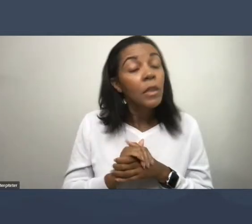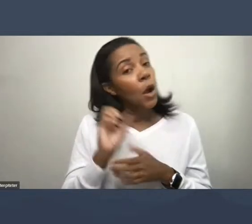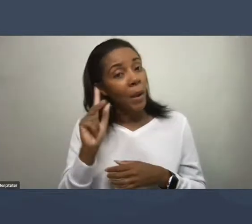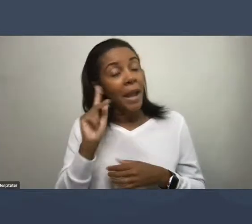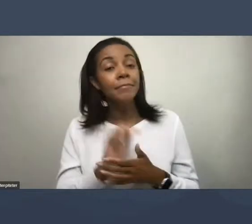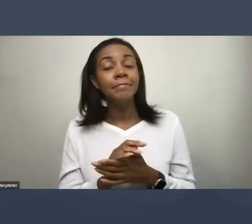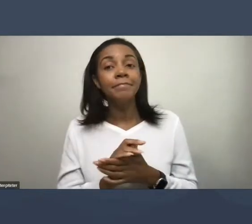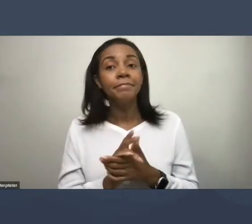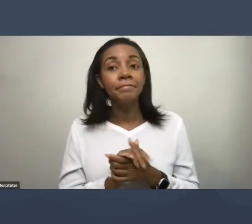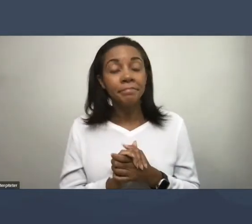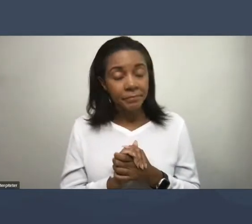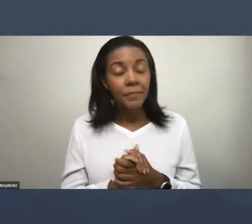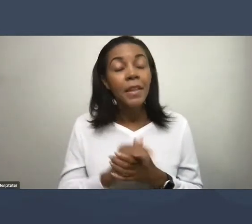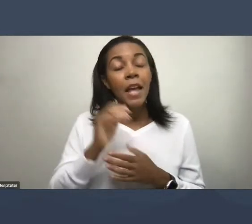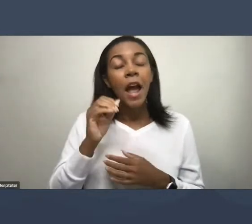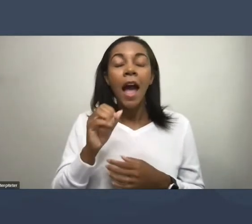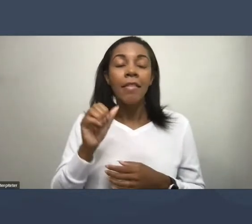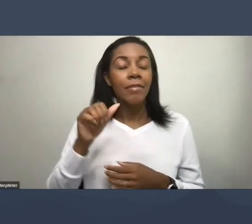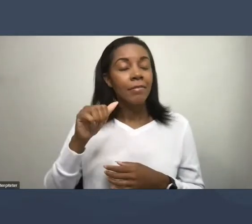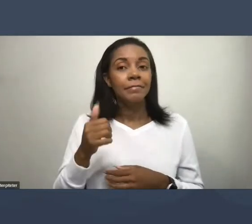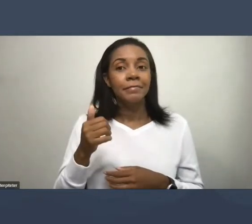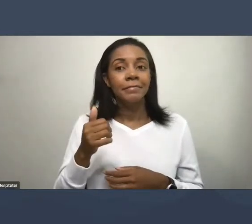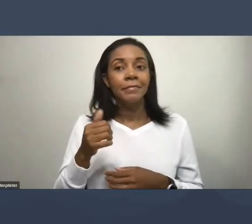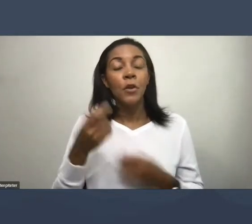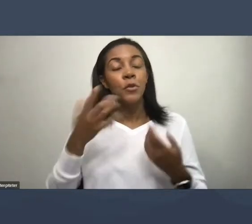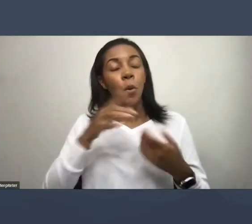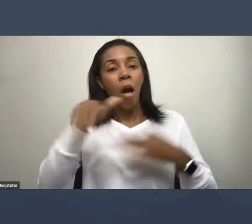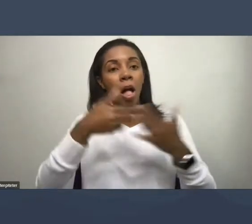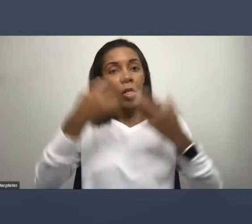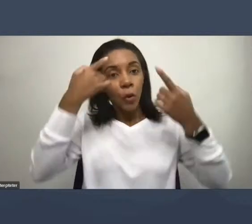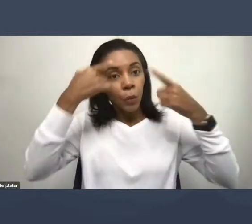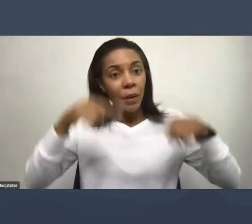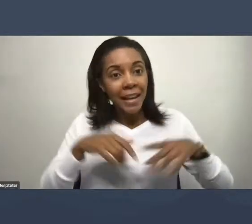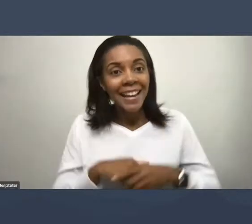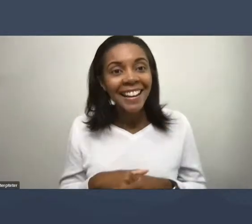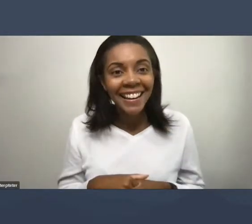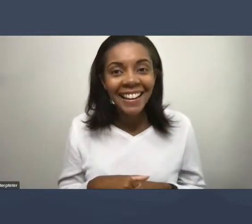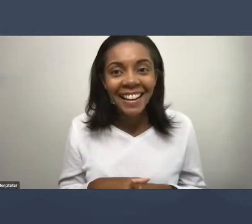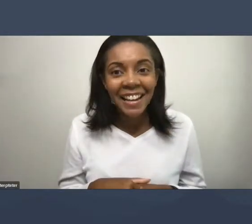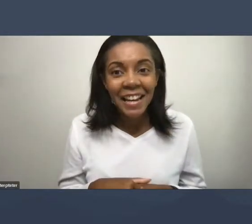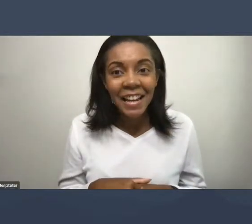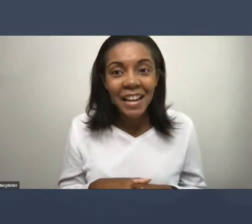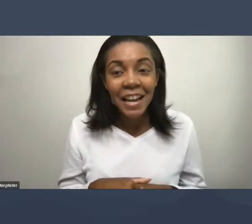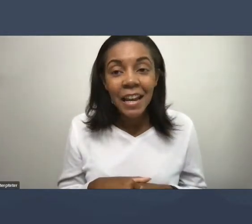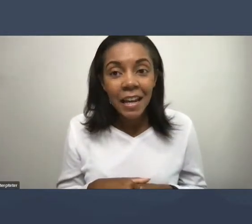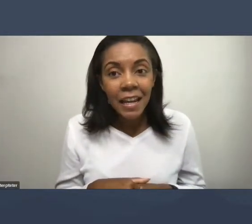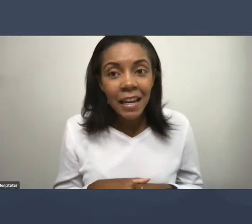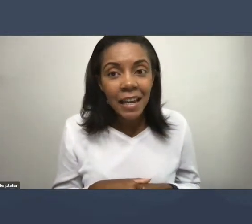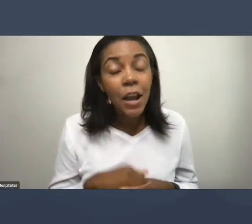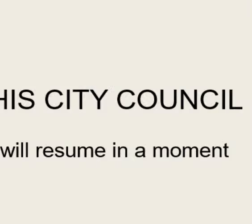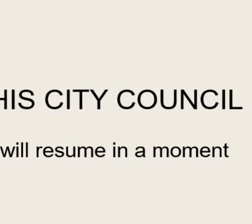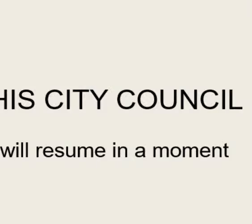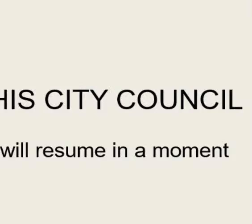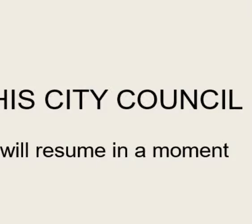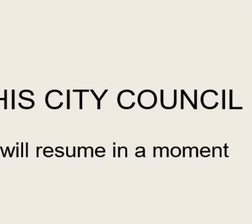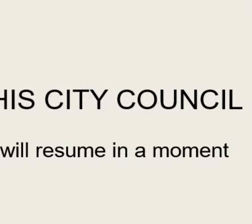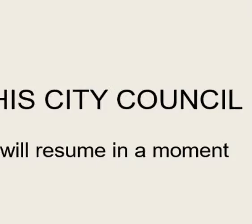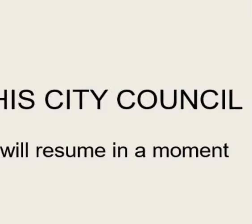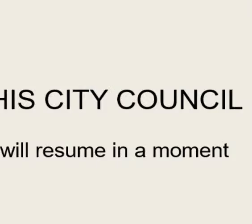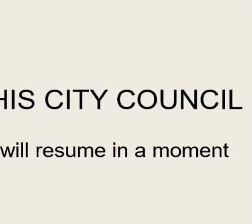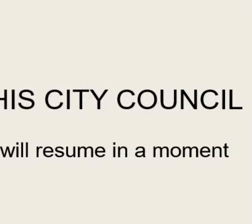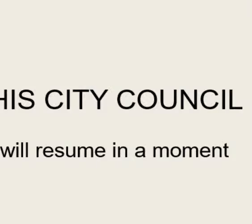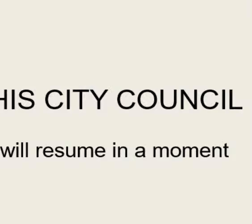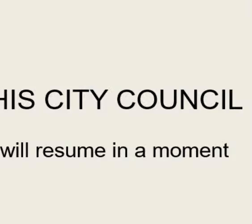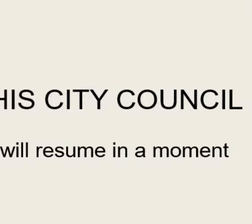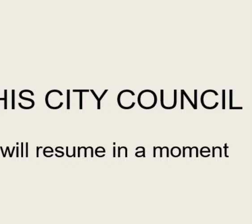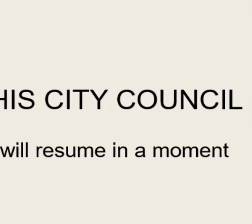The opinion of the chair? Yeah, the ayes have it. There we go. All right. Seeing no other business before this body, the Personnel Committee is hereby adjourned. Thank you.